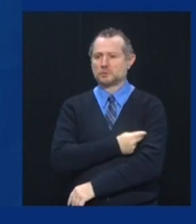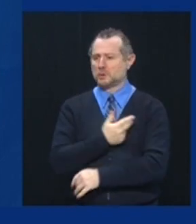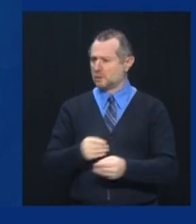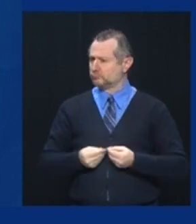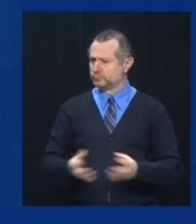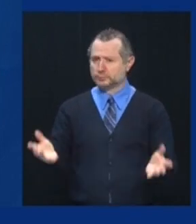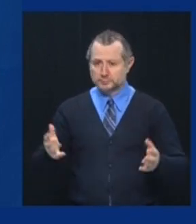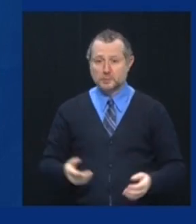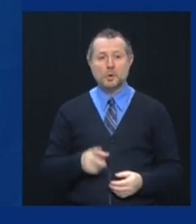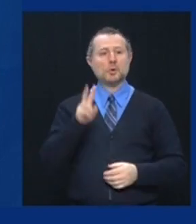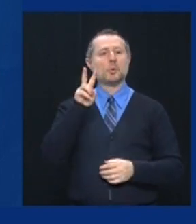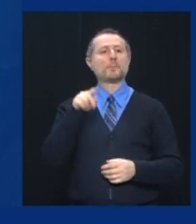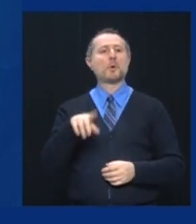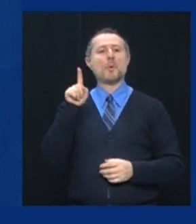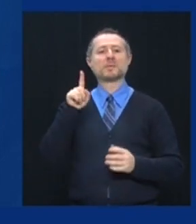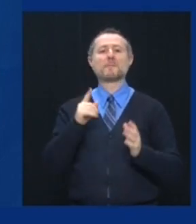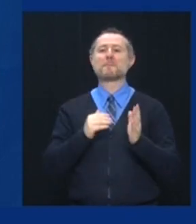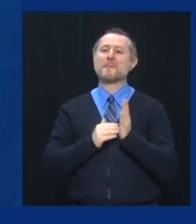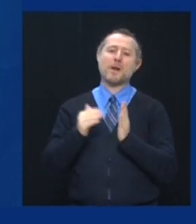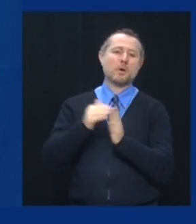million healthcare workers.